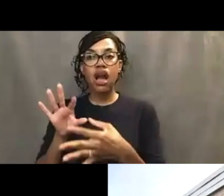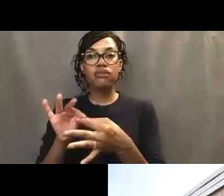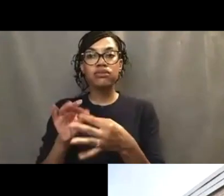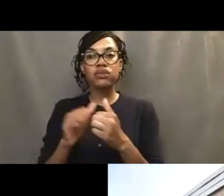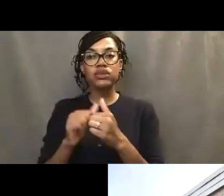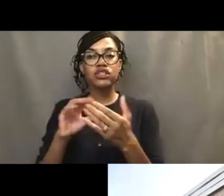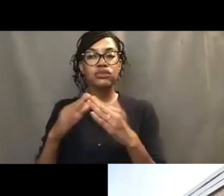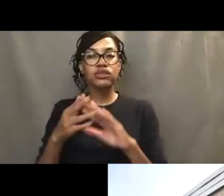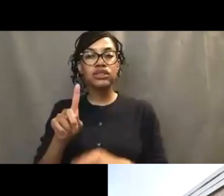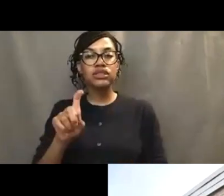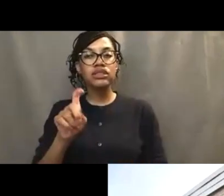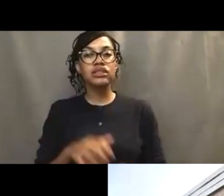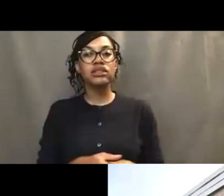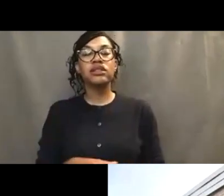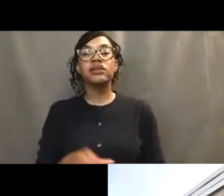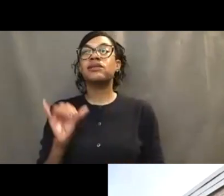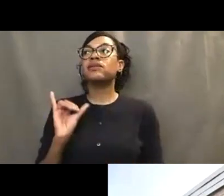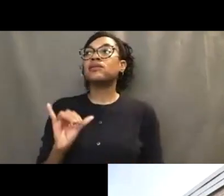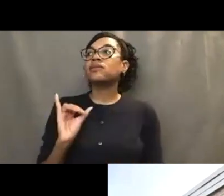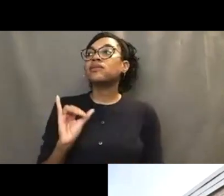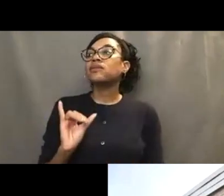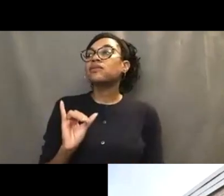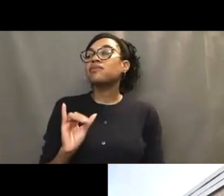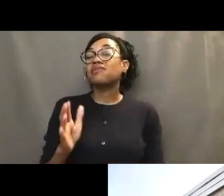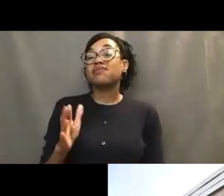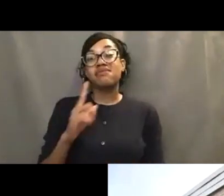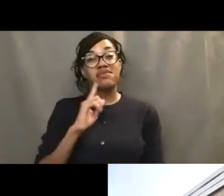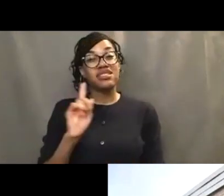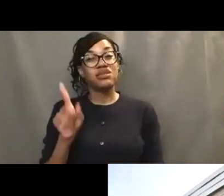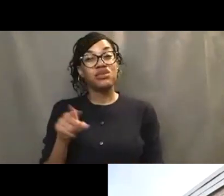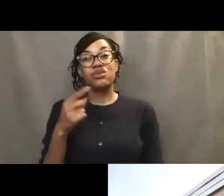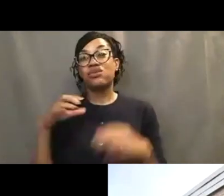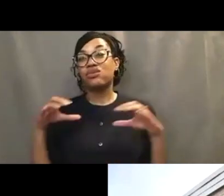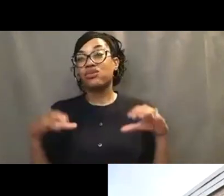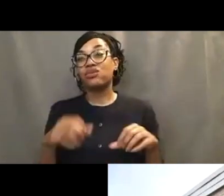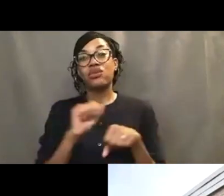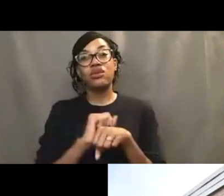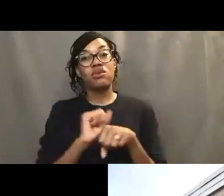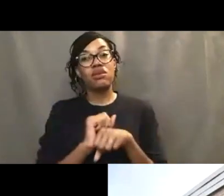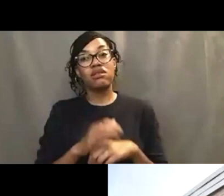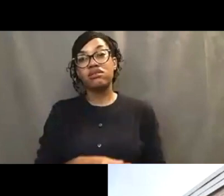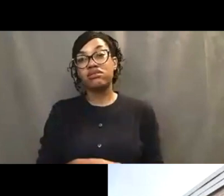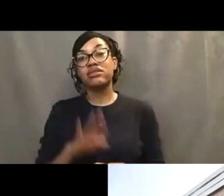I think it's really just doing the work, being authentic, showing up,